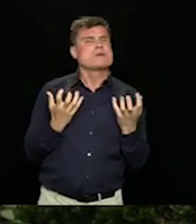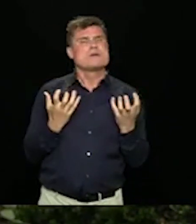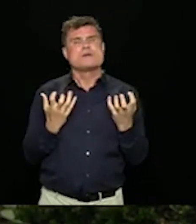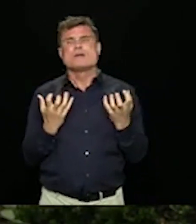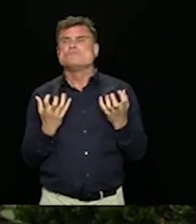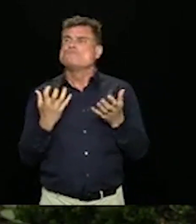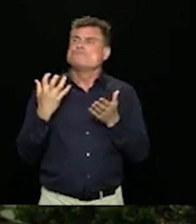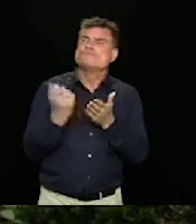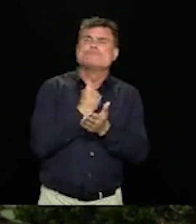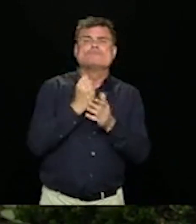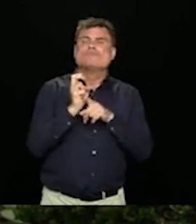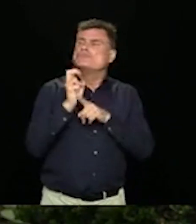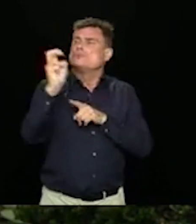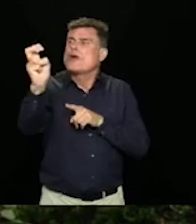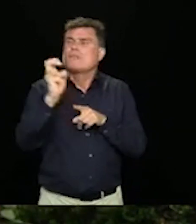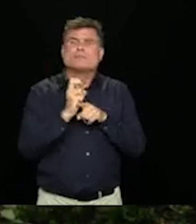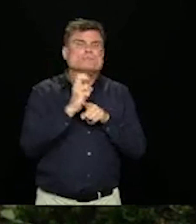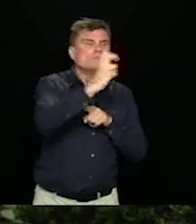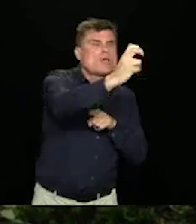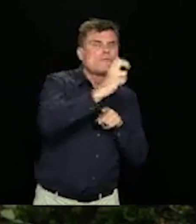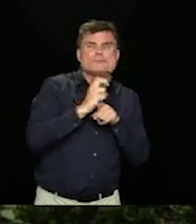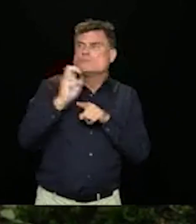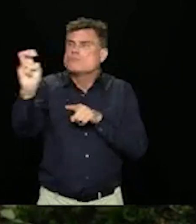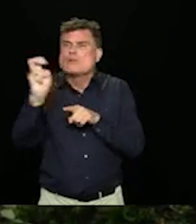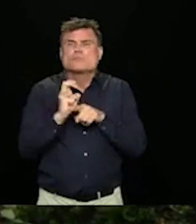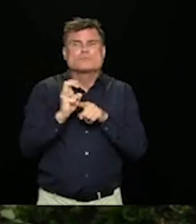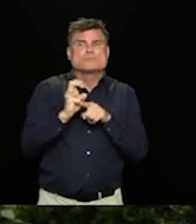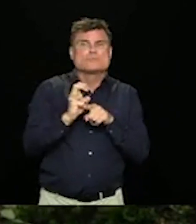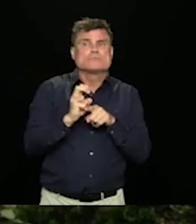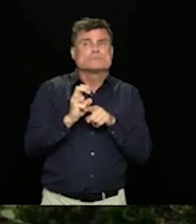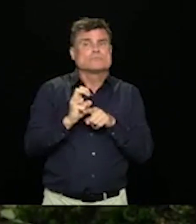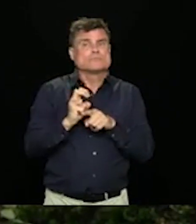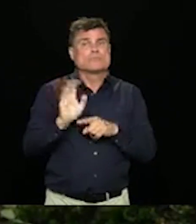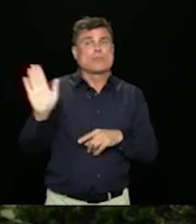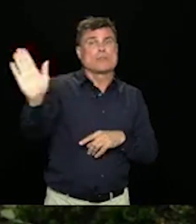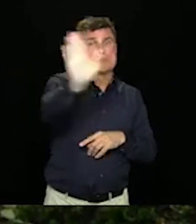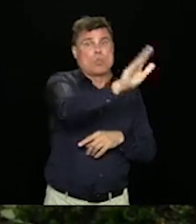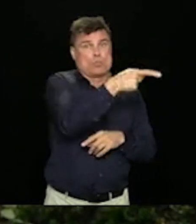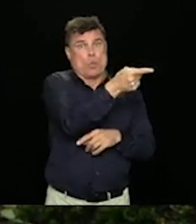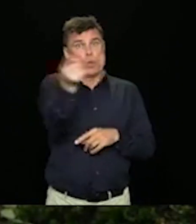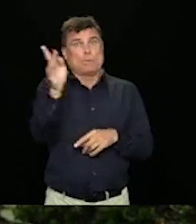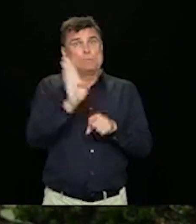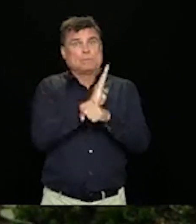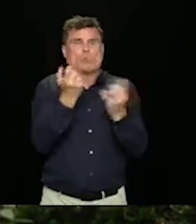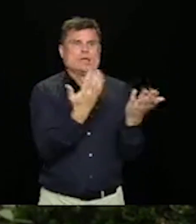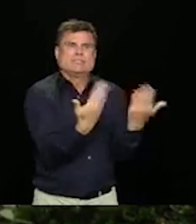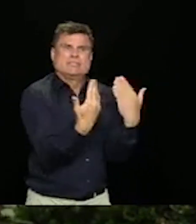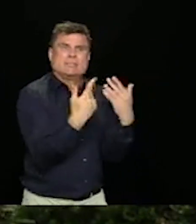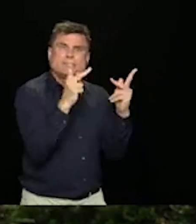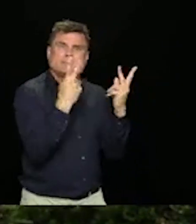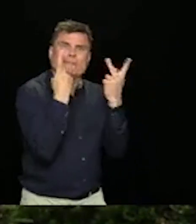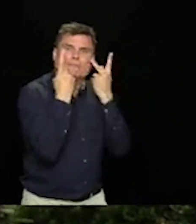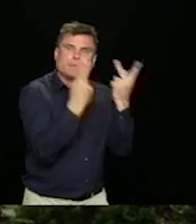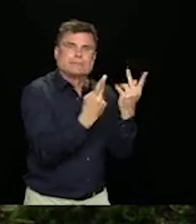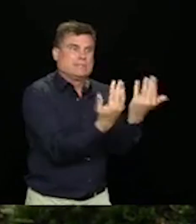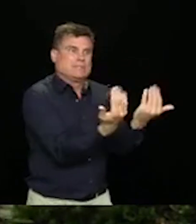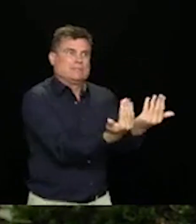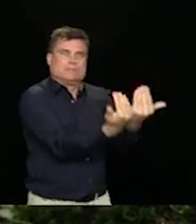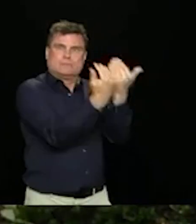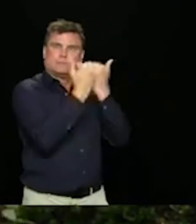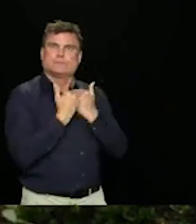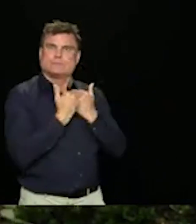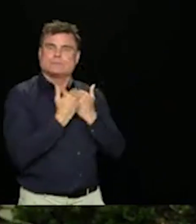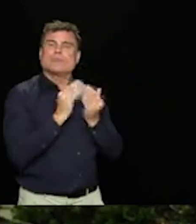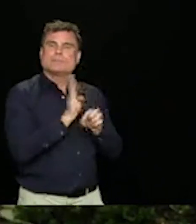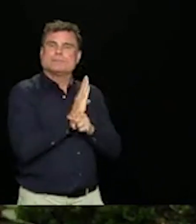go and move around, and I absolutely understand that tourism operators want to see that happen, but it wasn't that long ago that leaders